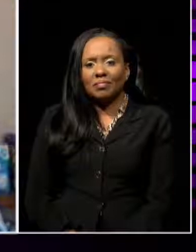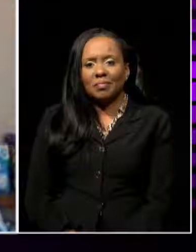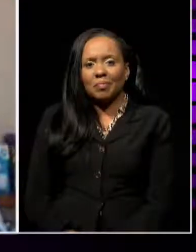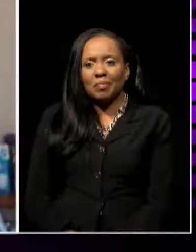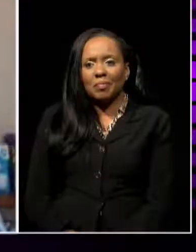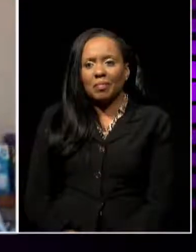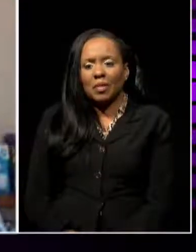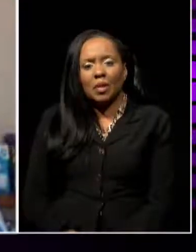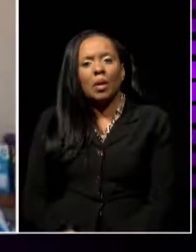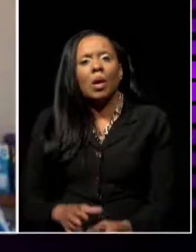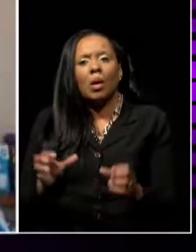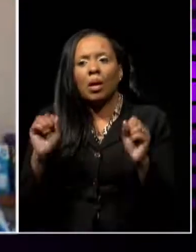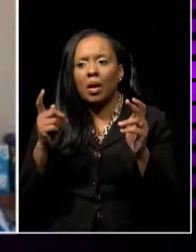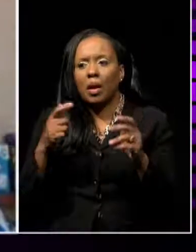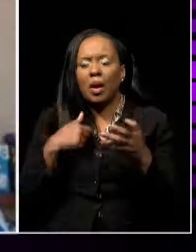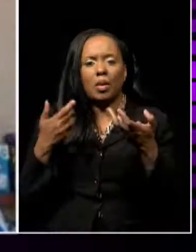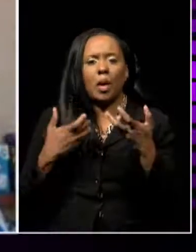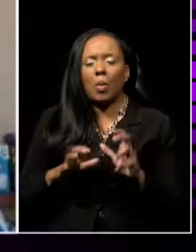word online.